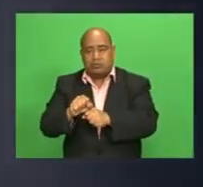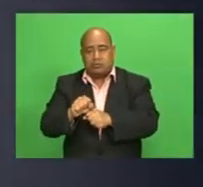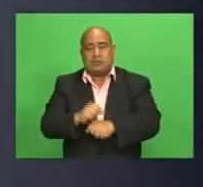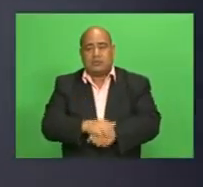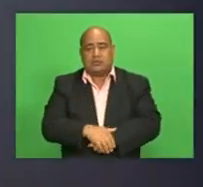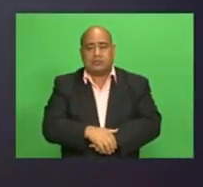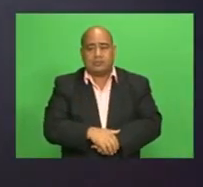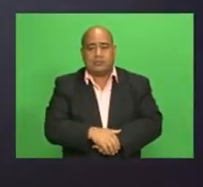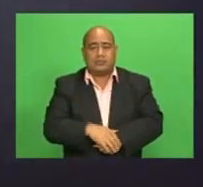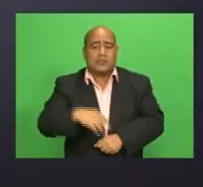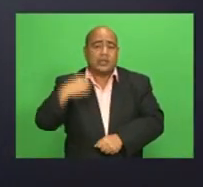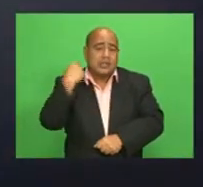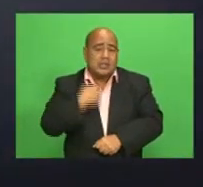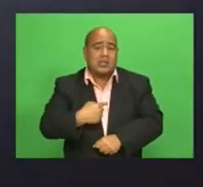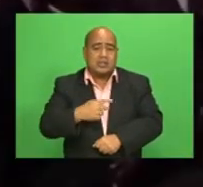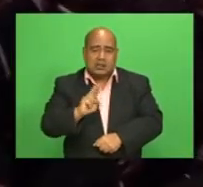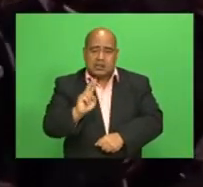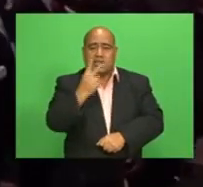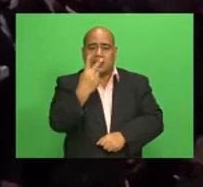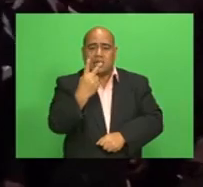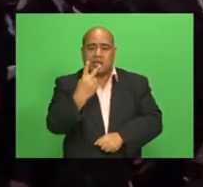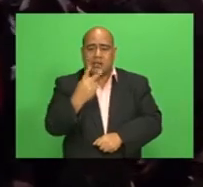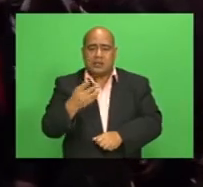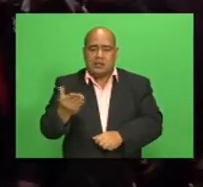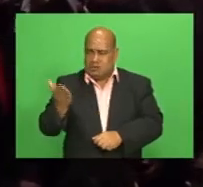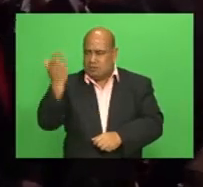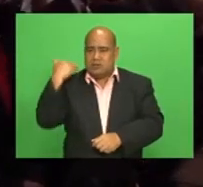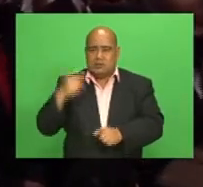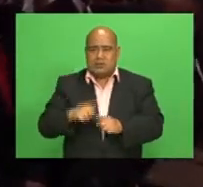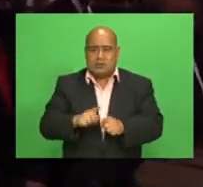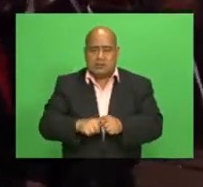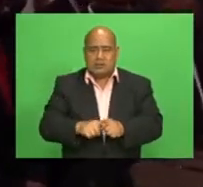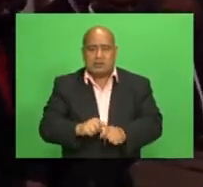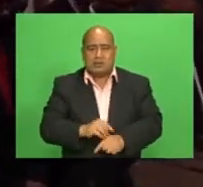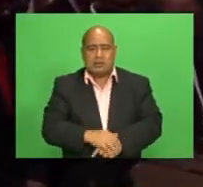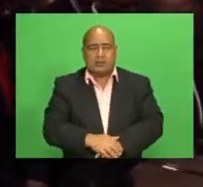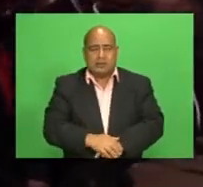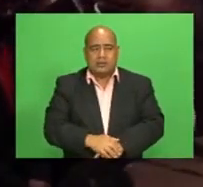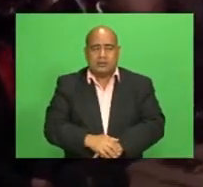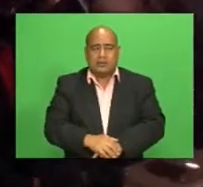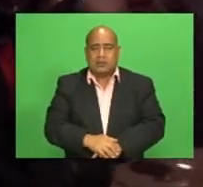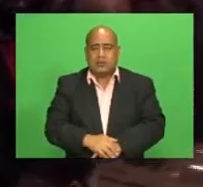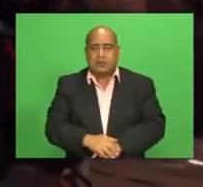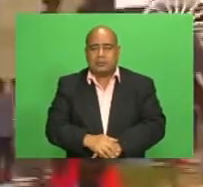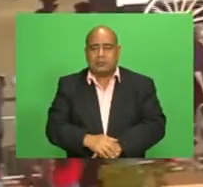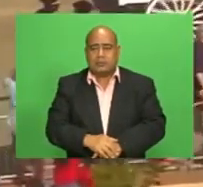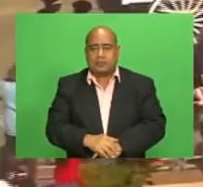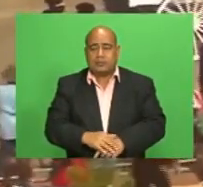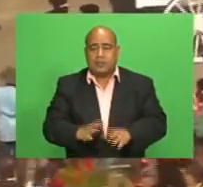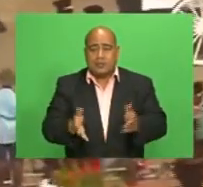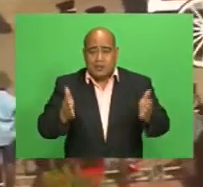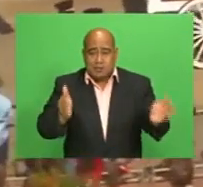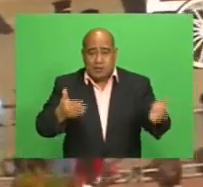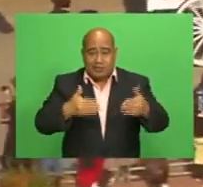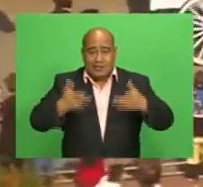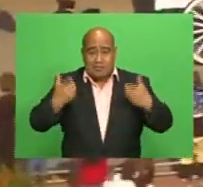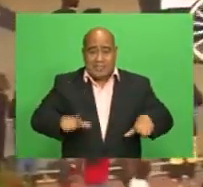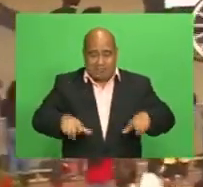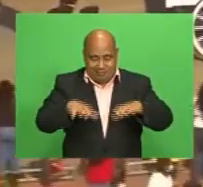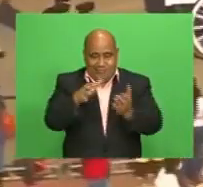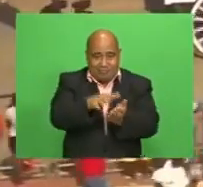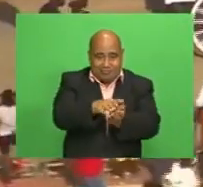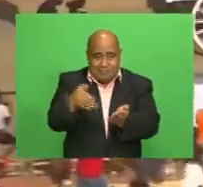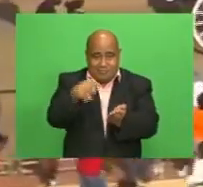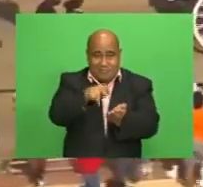second-degree murder and manslaughter. Mr. Floyd's gold casket, taken in a horse-drawn carriage, is to be buried next to his mother in